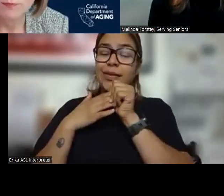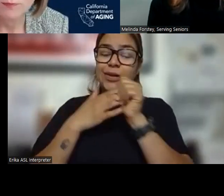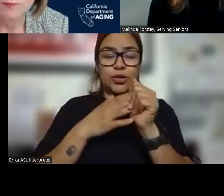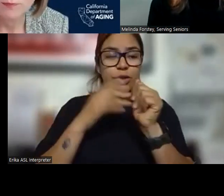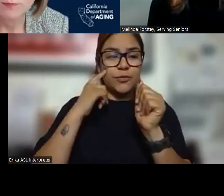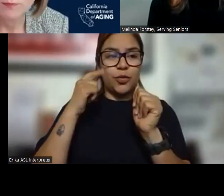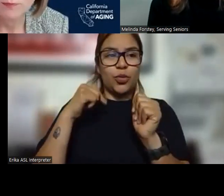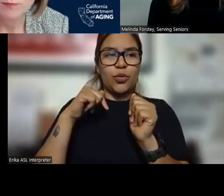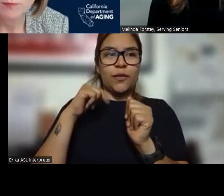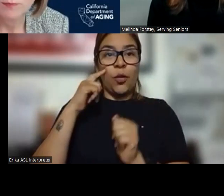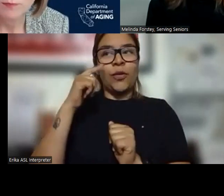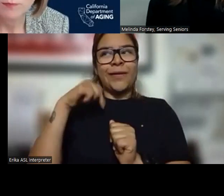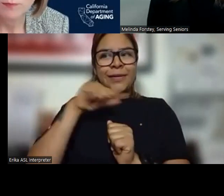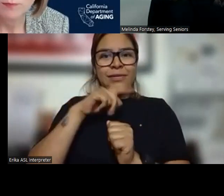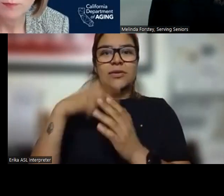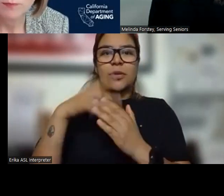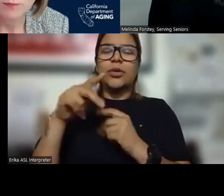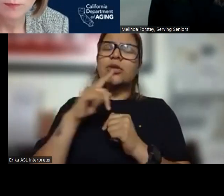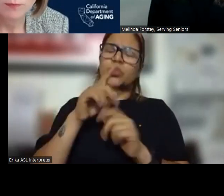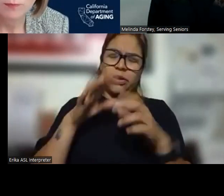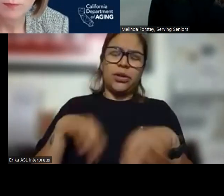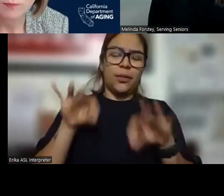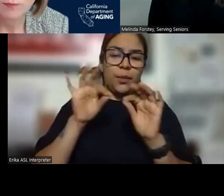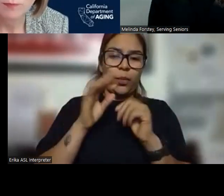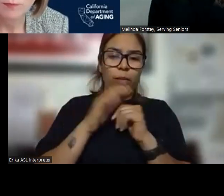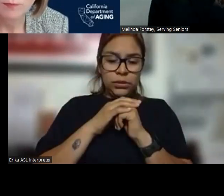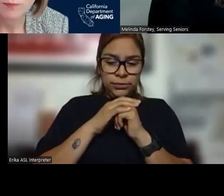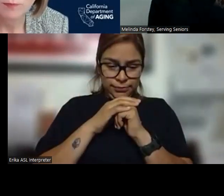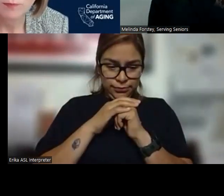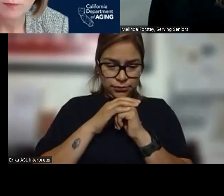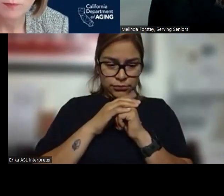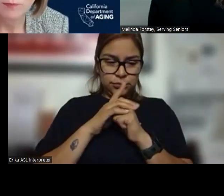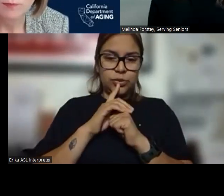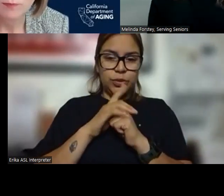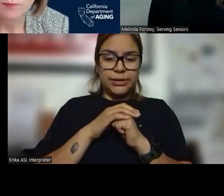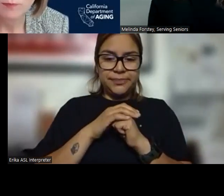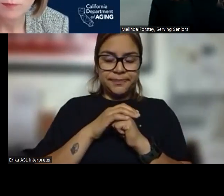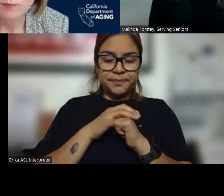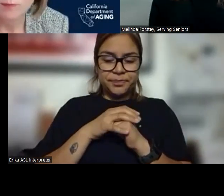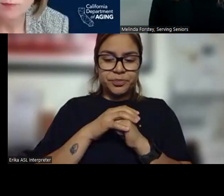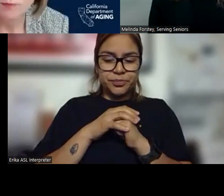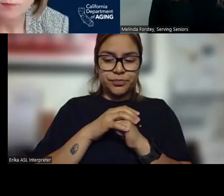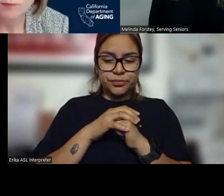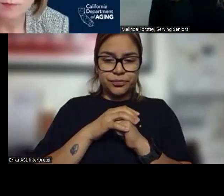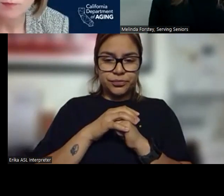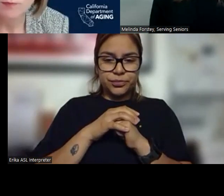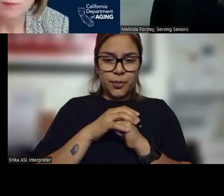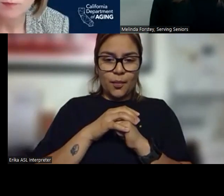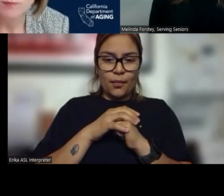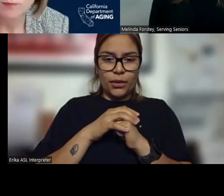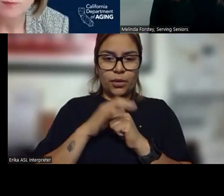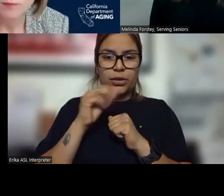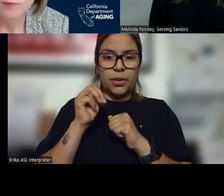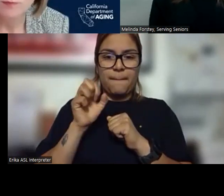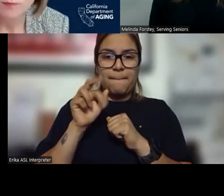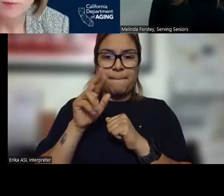shallow subsidies is so critical. And they're also in alignment with the work of Margot Kuchel, who I know many of